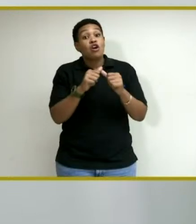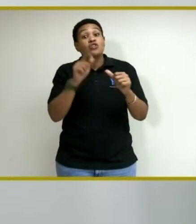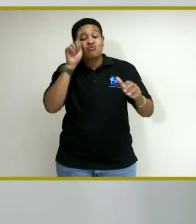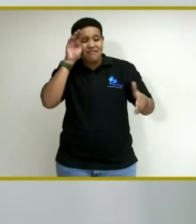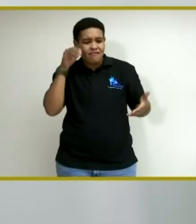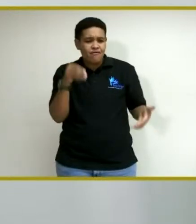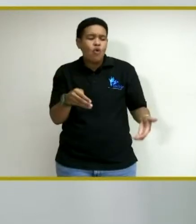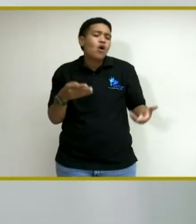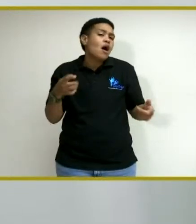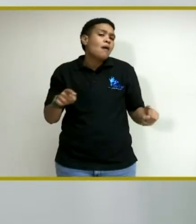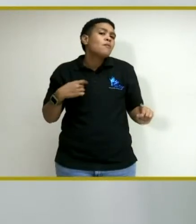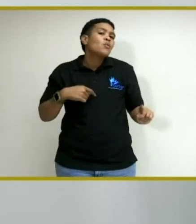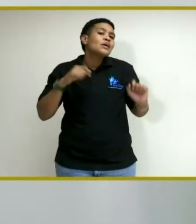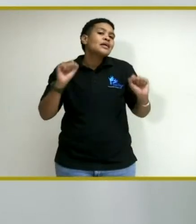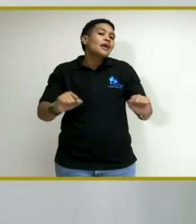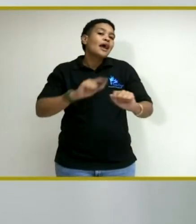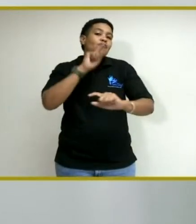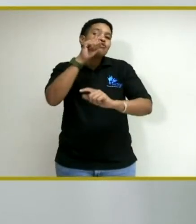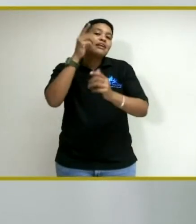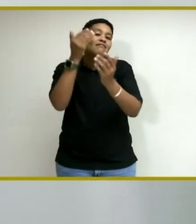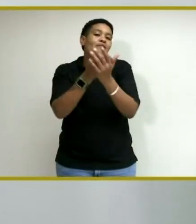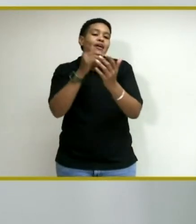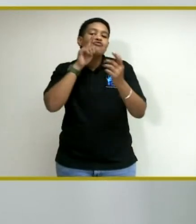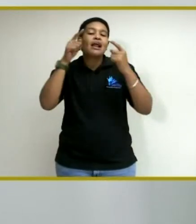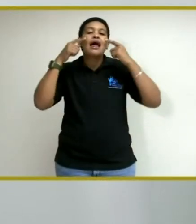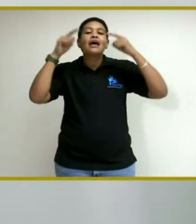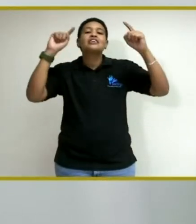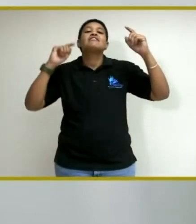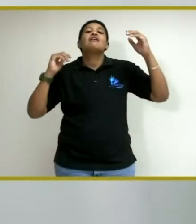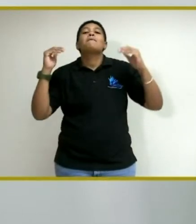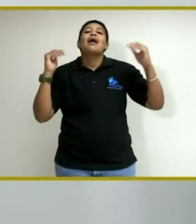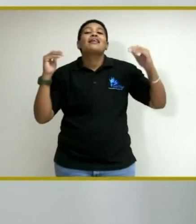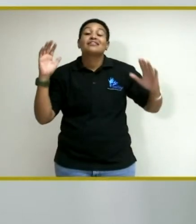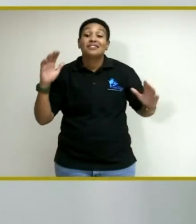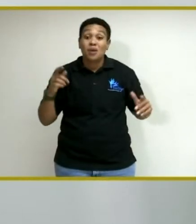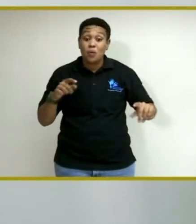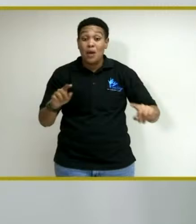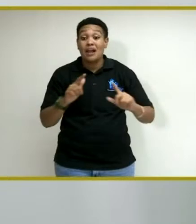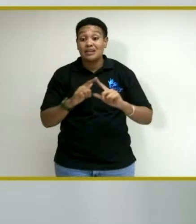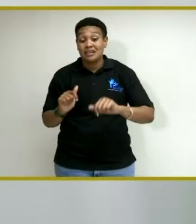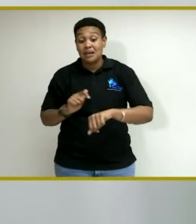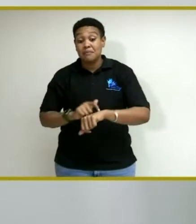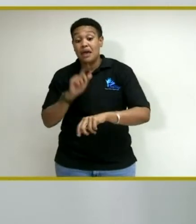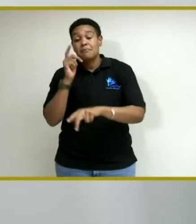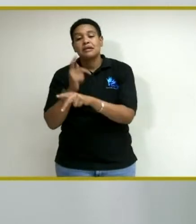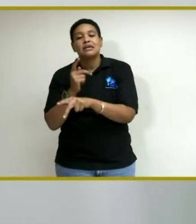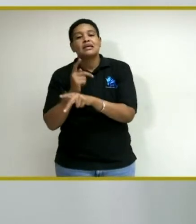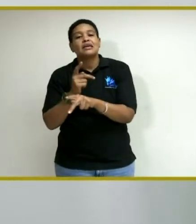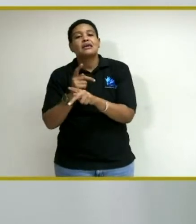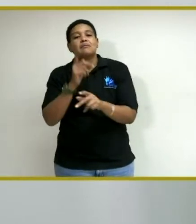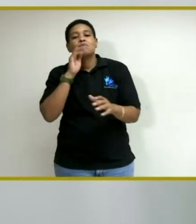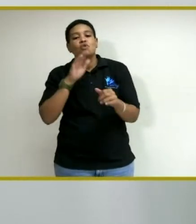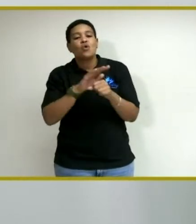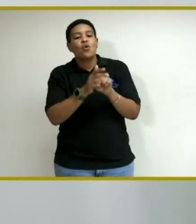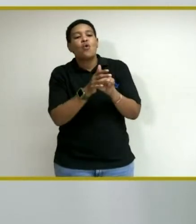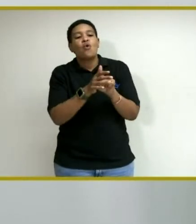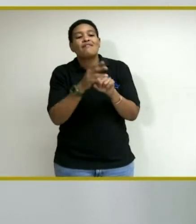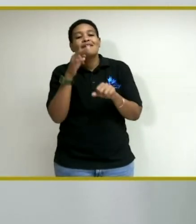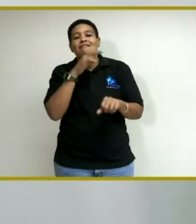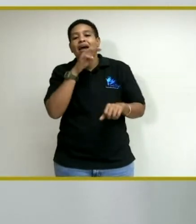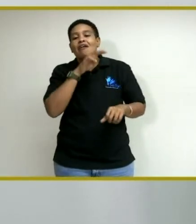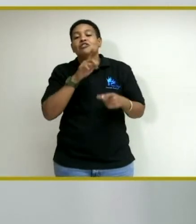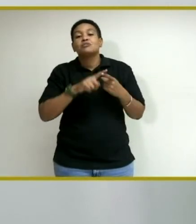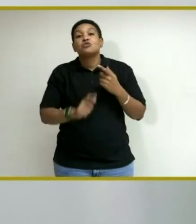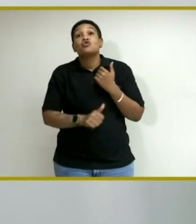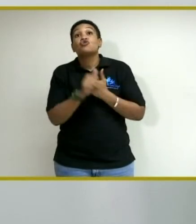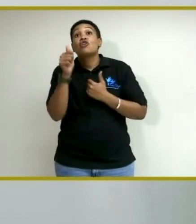focus, we can in fact achieve the balance, while at the same time keeping the COVID-19 virus and the threat